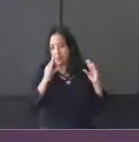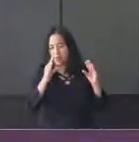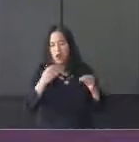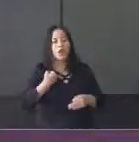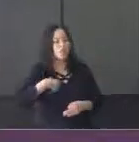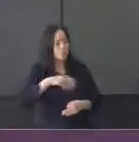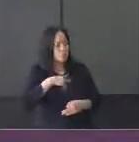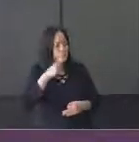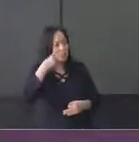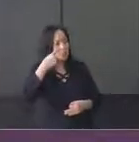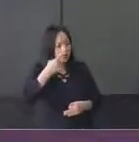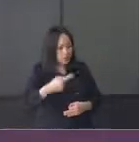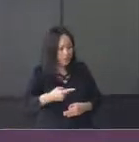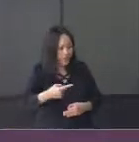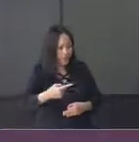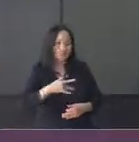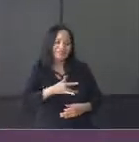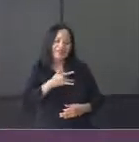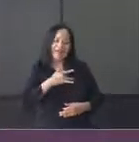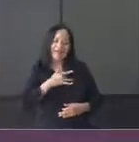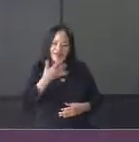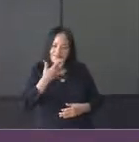each other, and we can be empathetic.